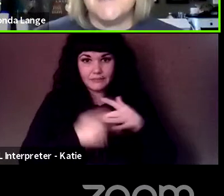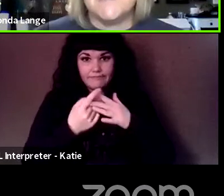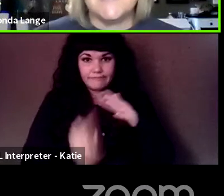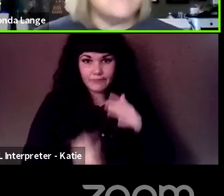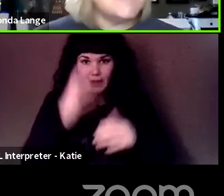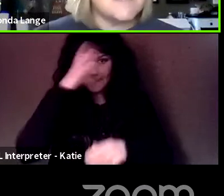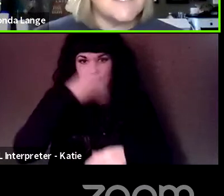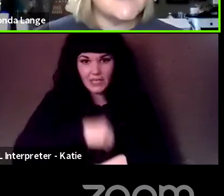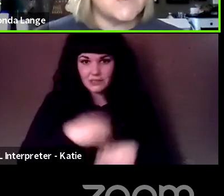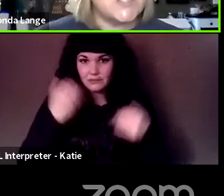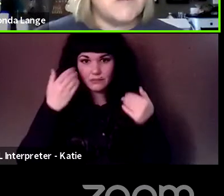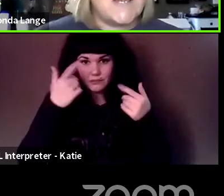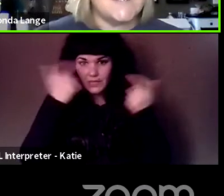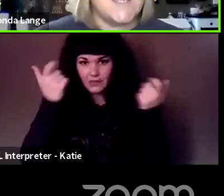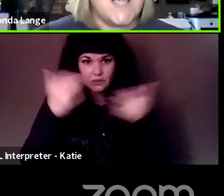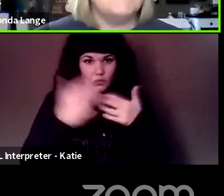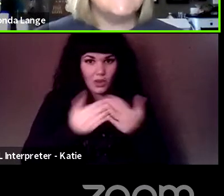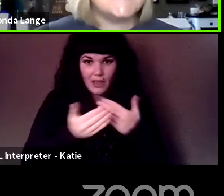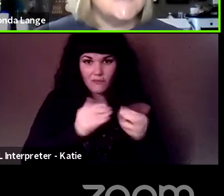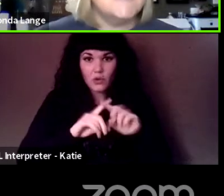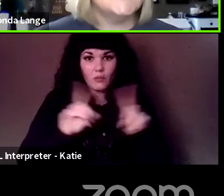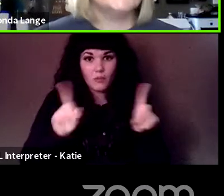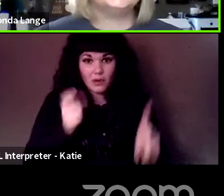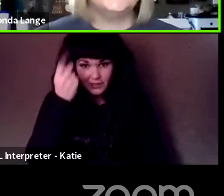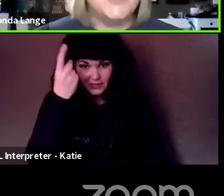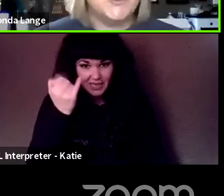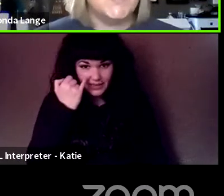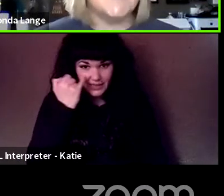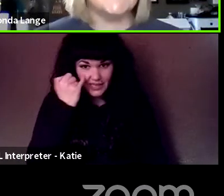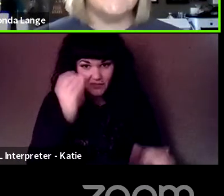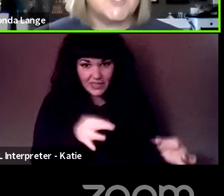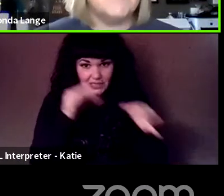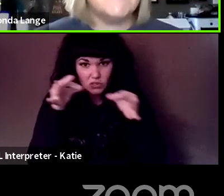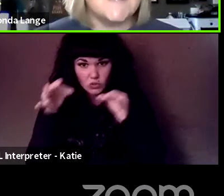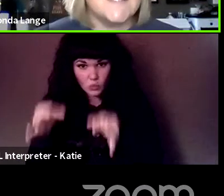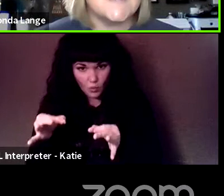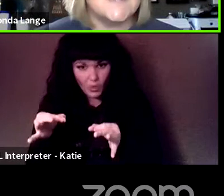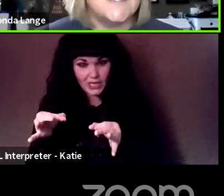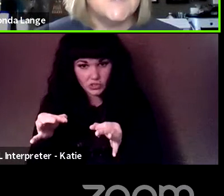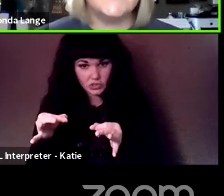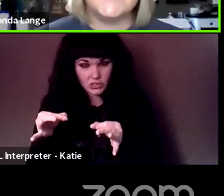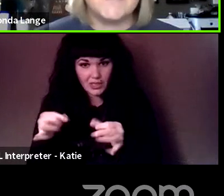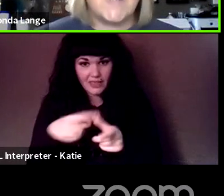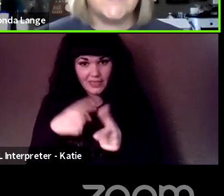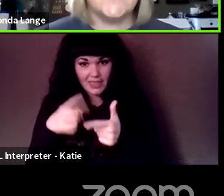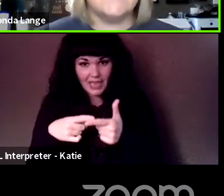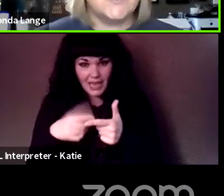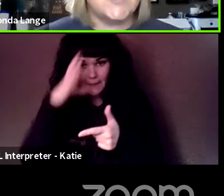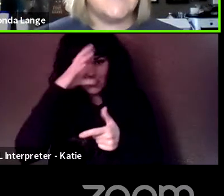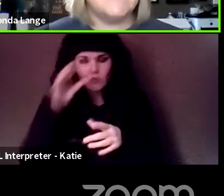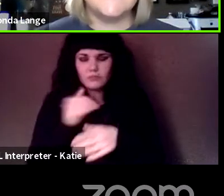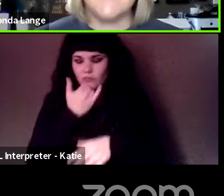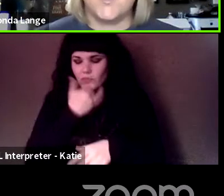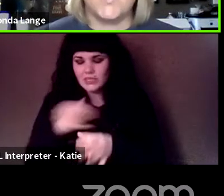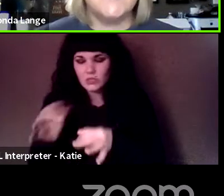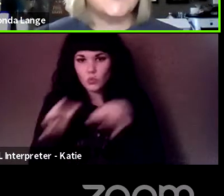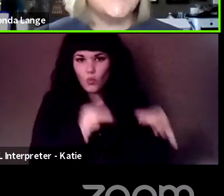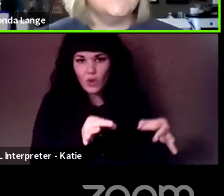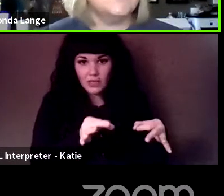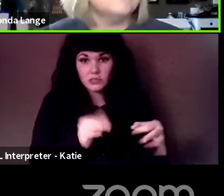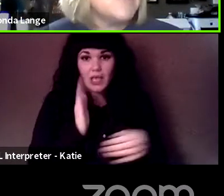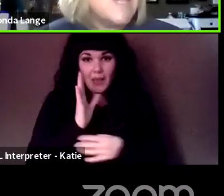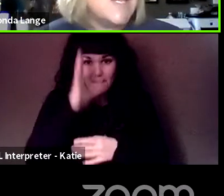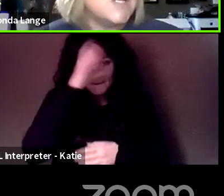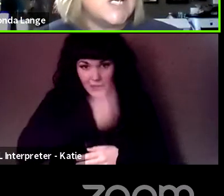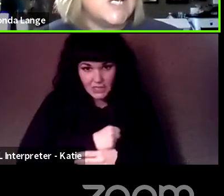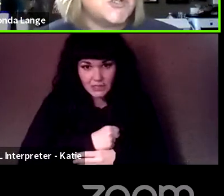understand that if it does get switched back, I'm missing to do commission business, which is part of our job, is outreach